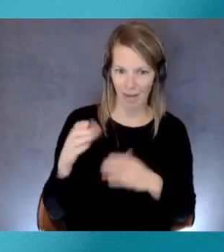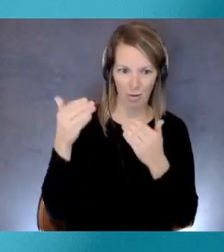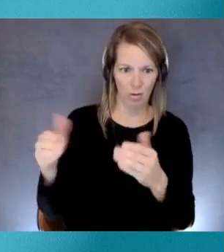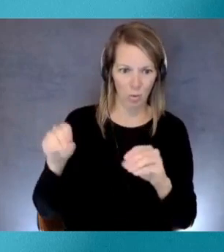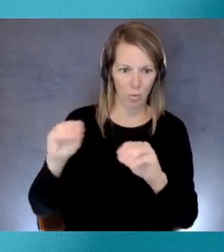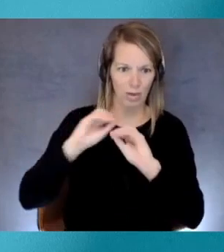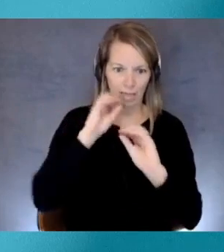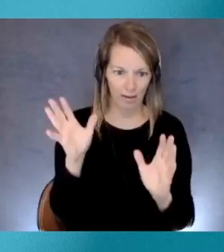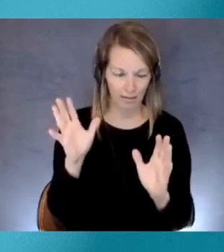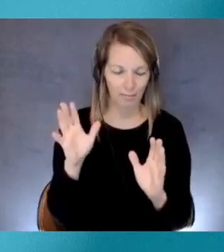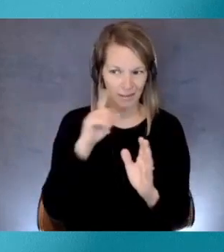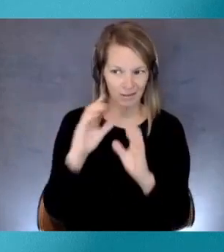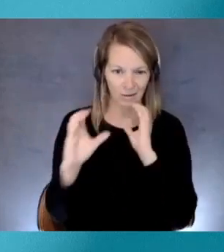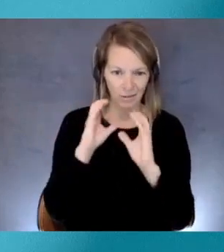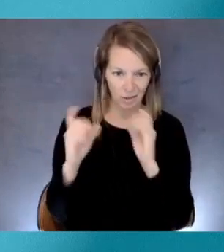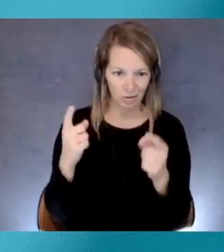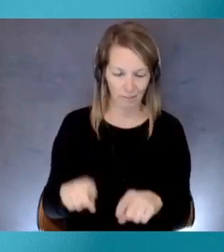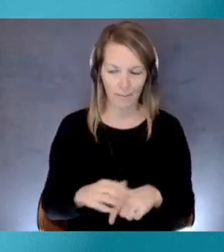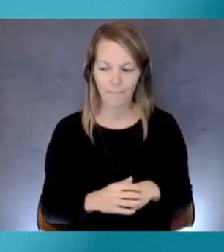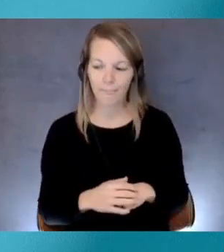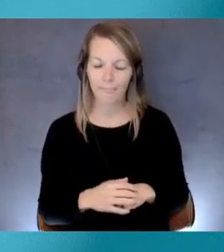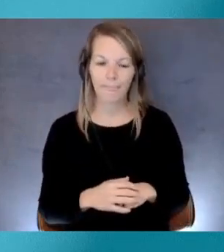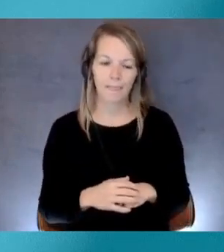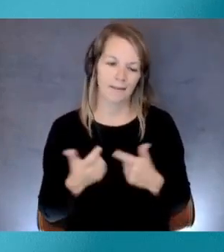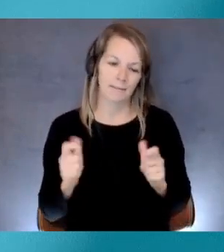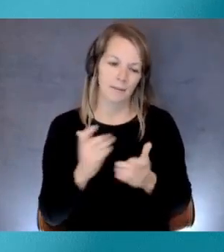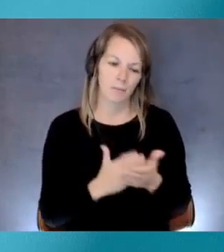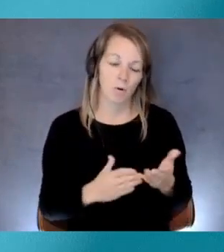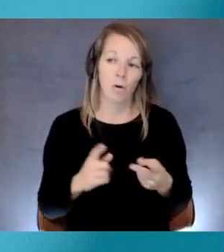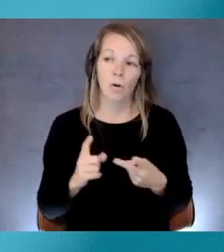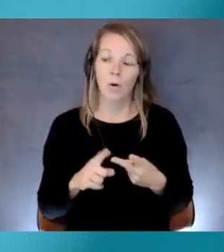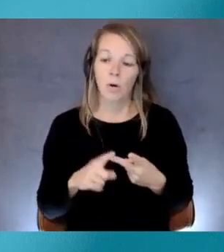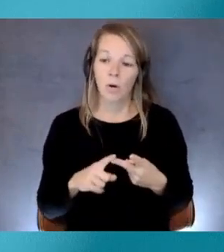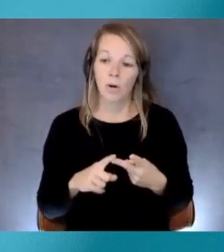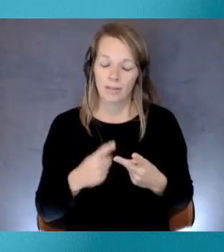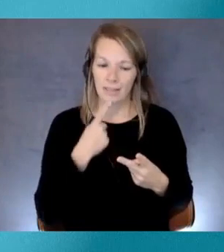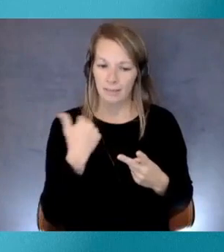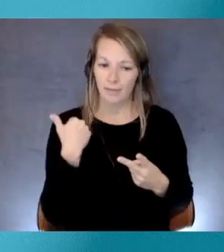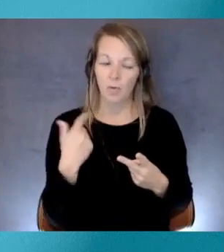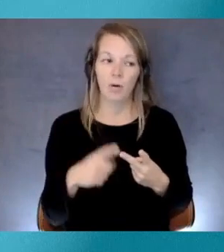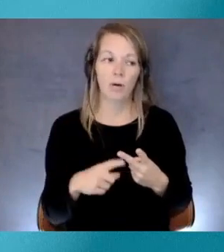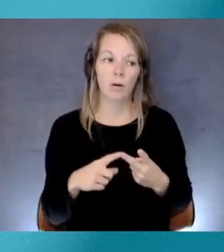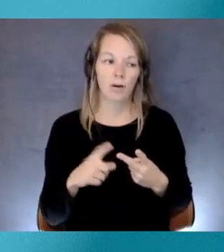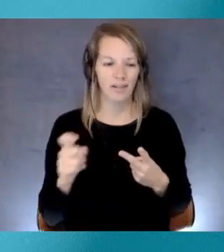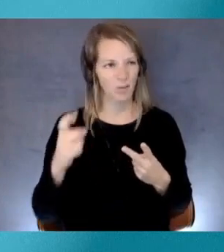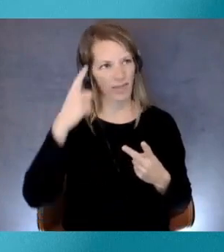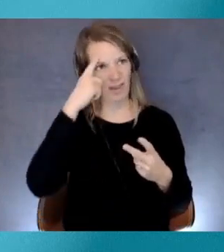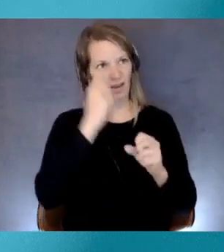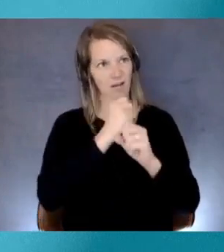a conversation with the patient. So I think that that's a big part of it. I think the other is what I alluded to earlier. I think that we need to rethink how we